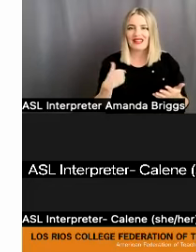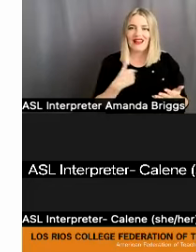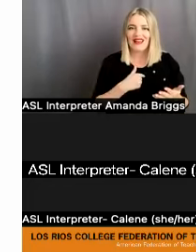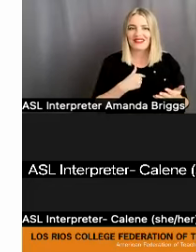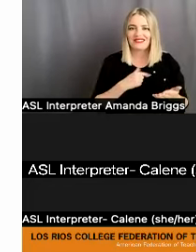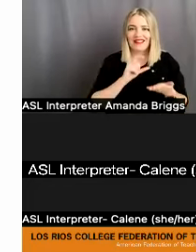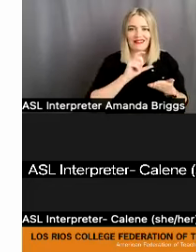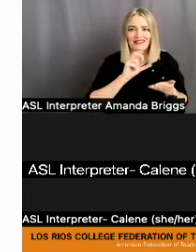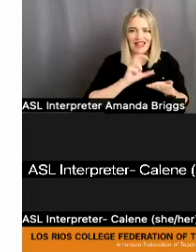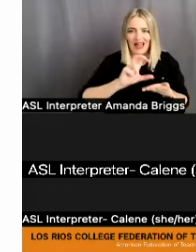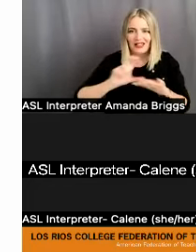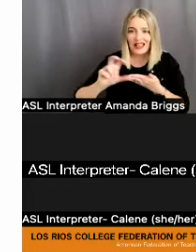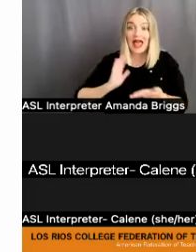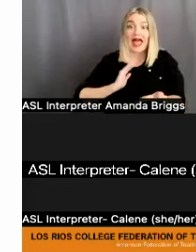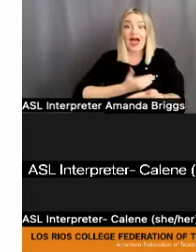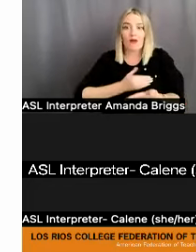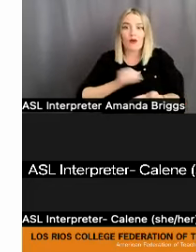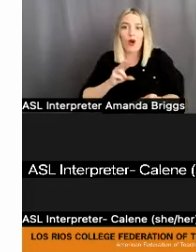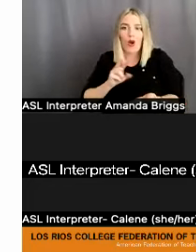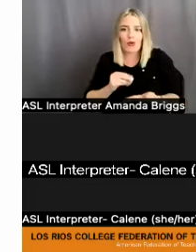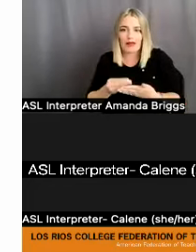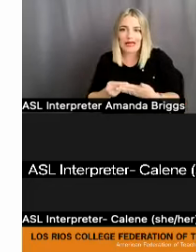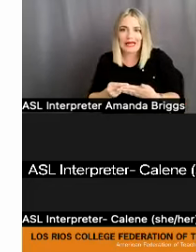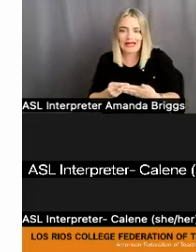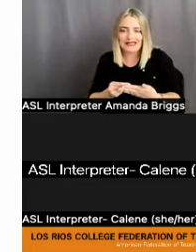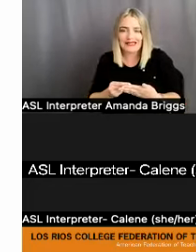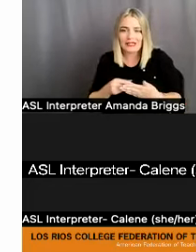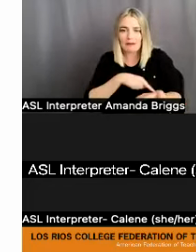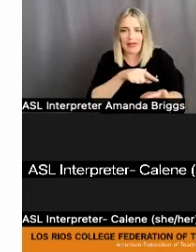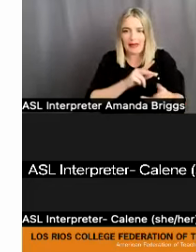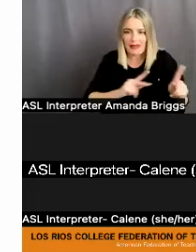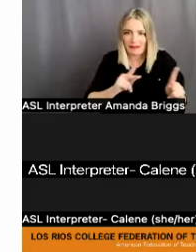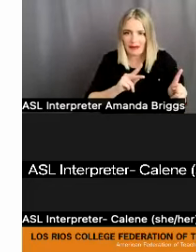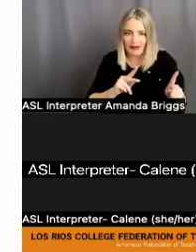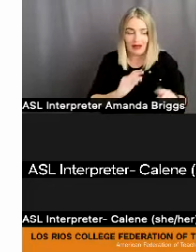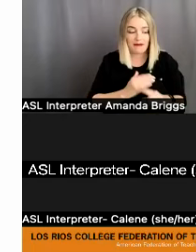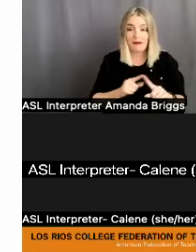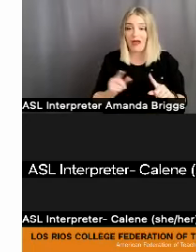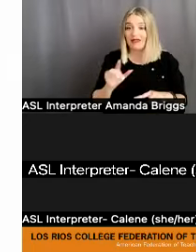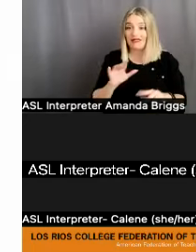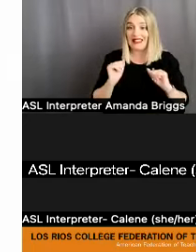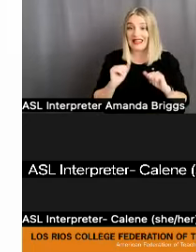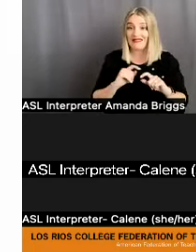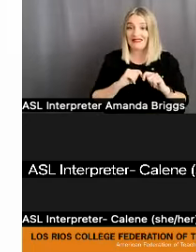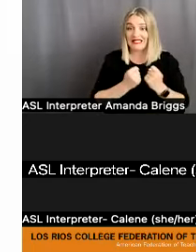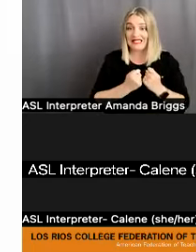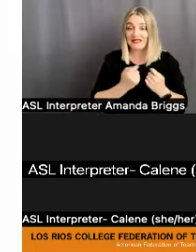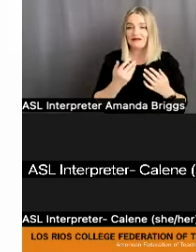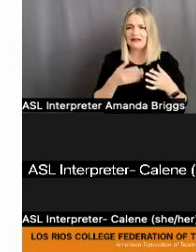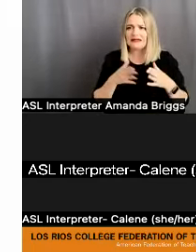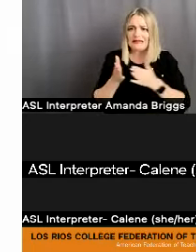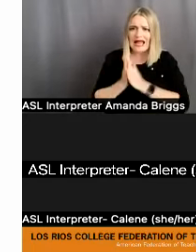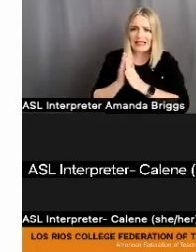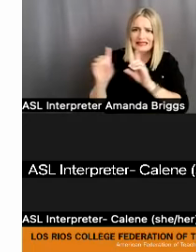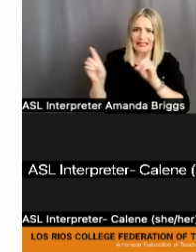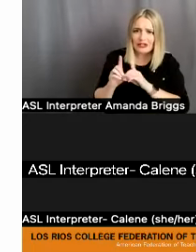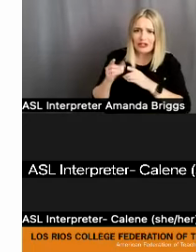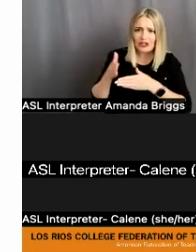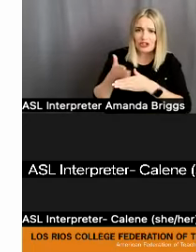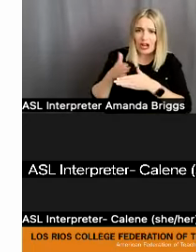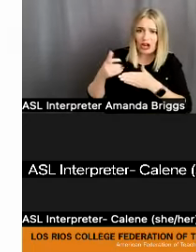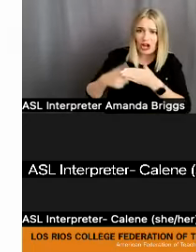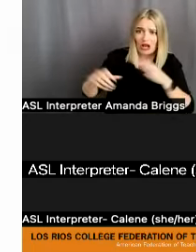allocating some of our own money to pay people. There were efforts in the leaves team to ask the district to share the cost of these leaves, but the district was